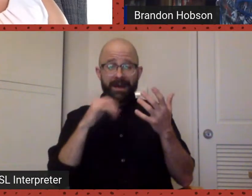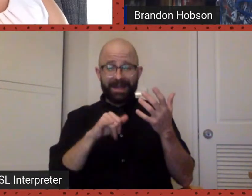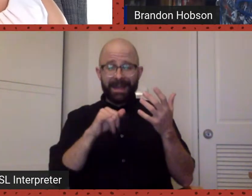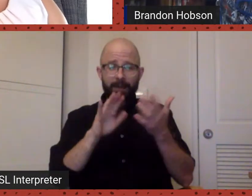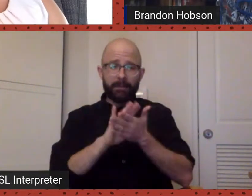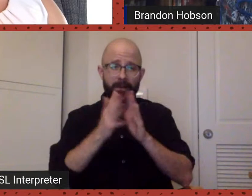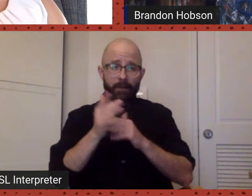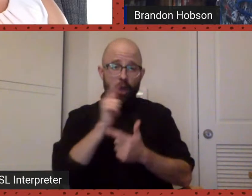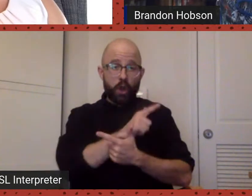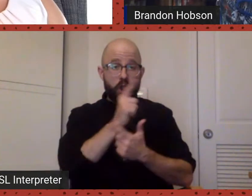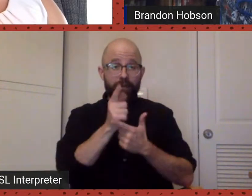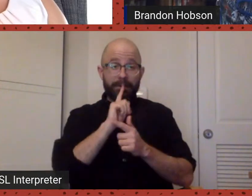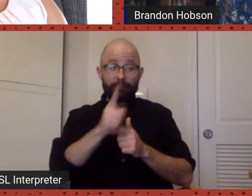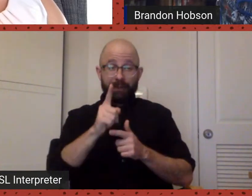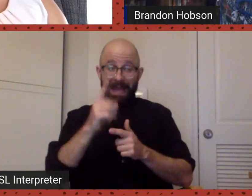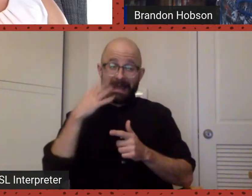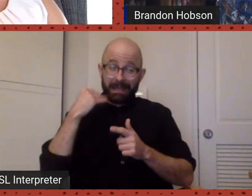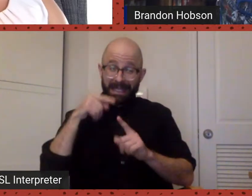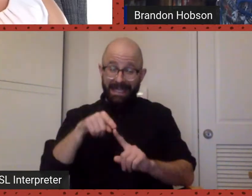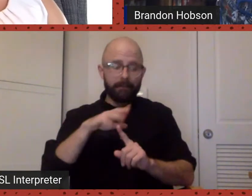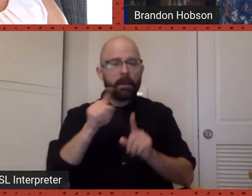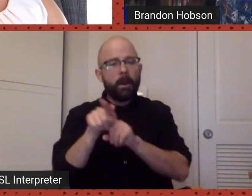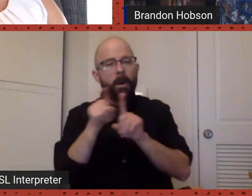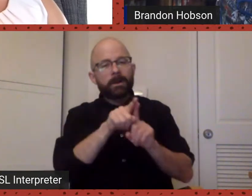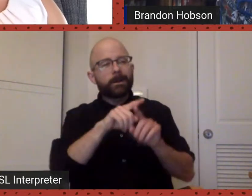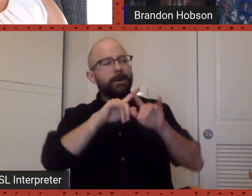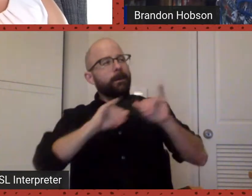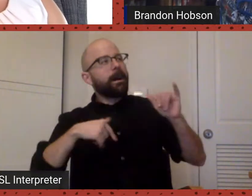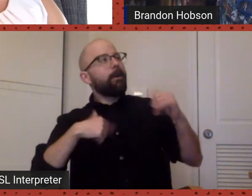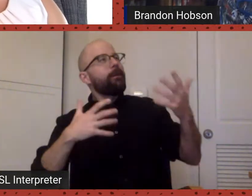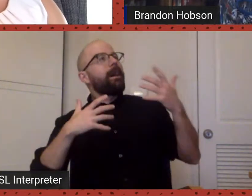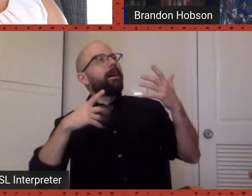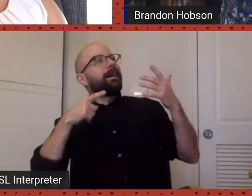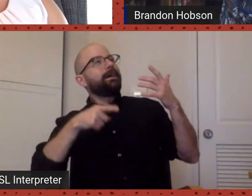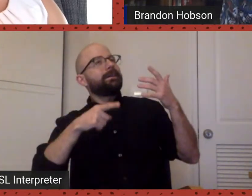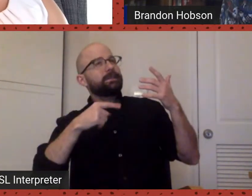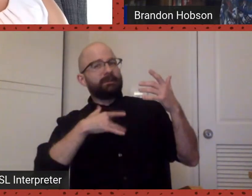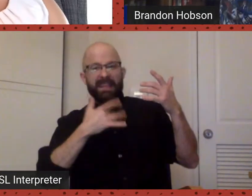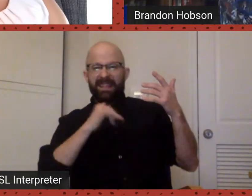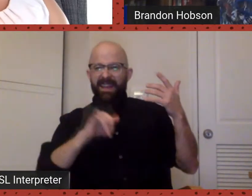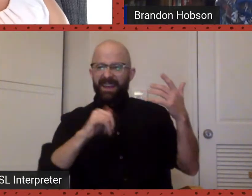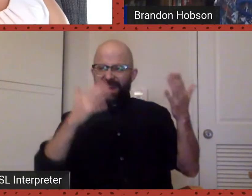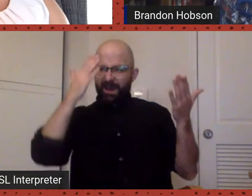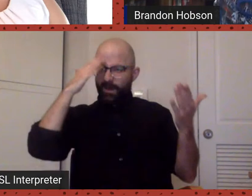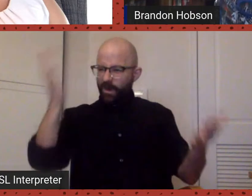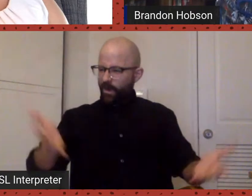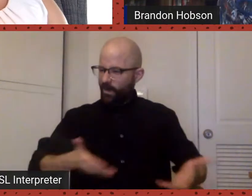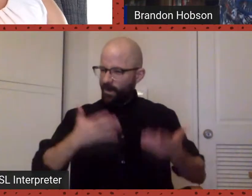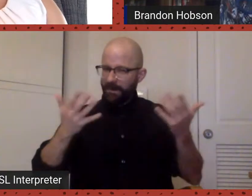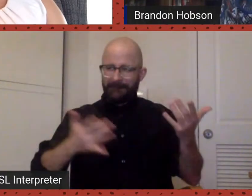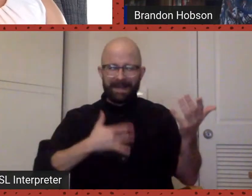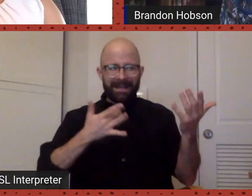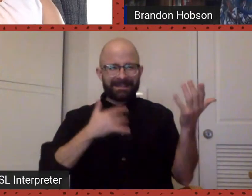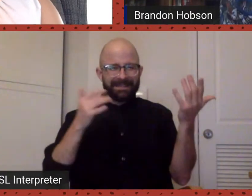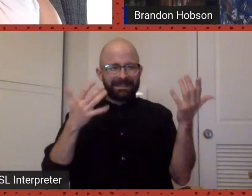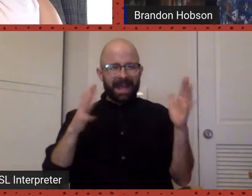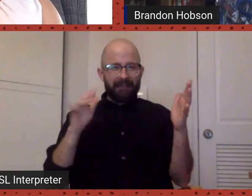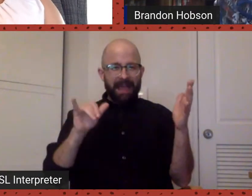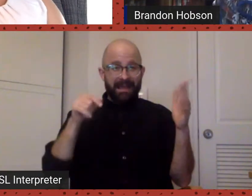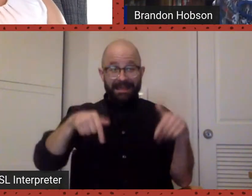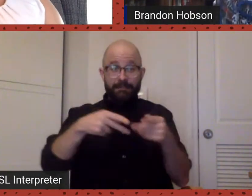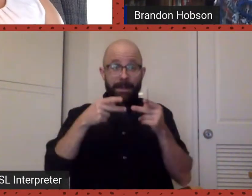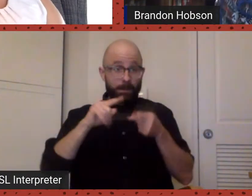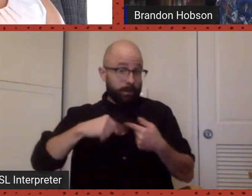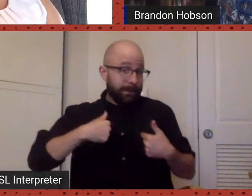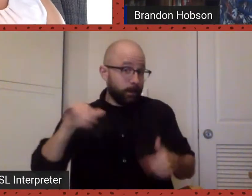reality, but at the same time, I wanted it to feel like, I don't know, it feels kind of like this place to me